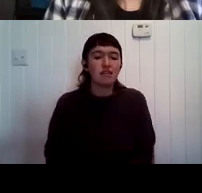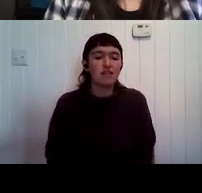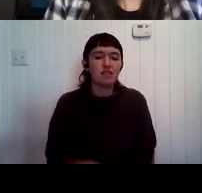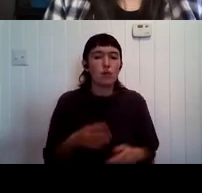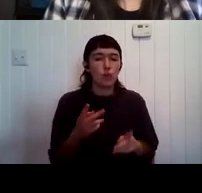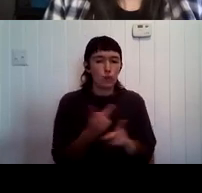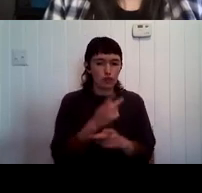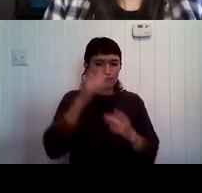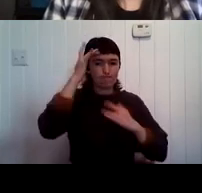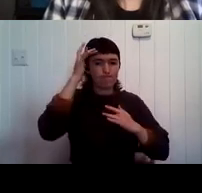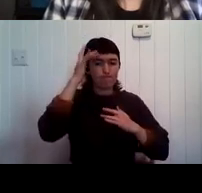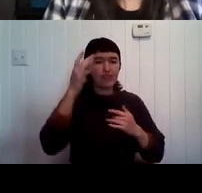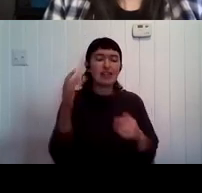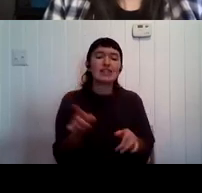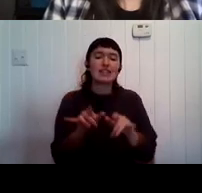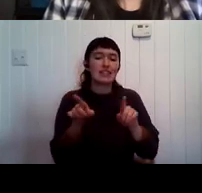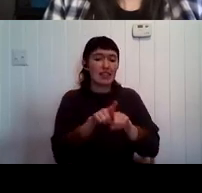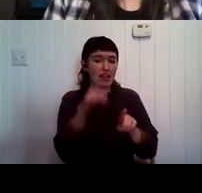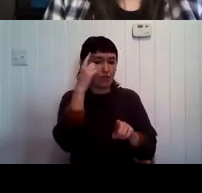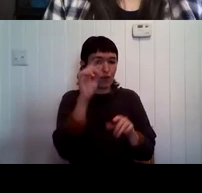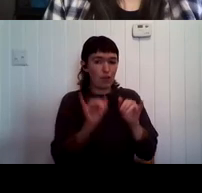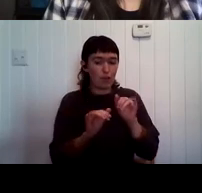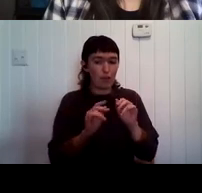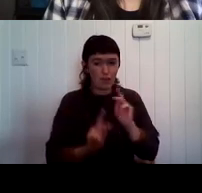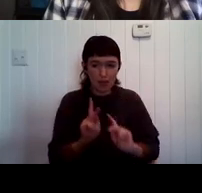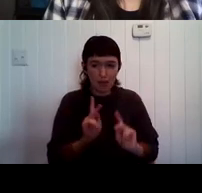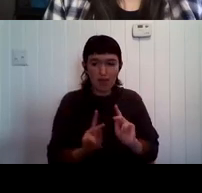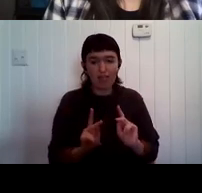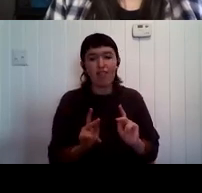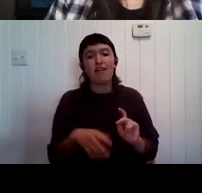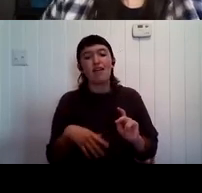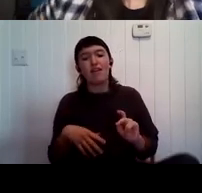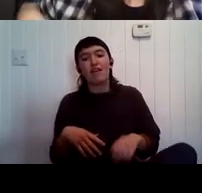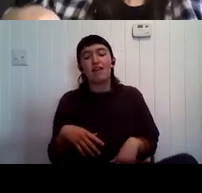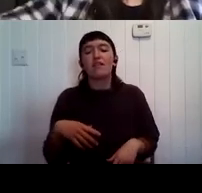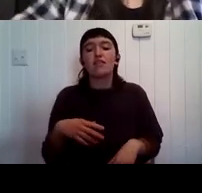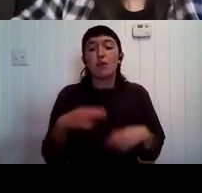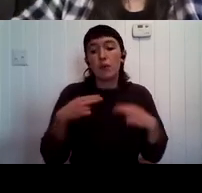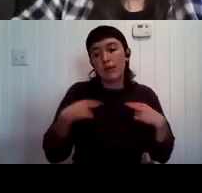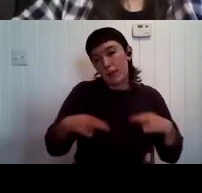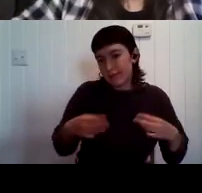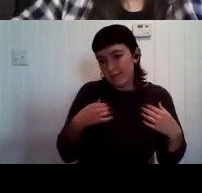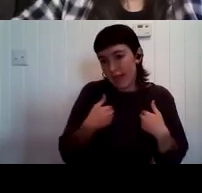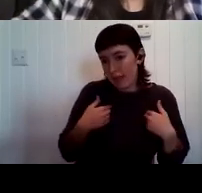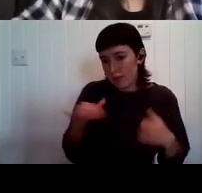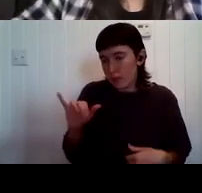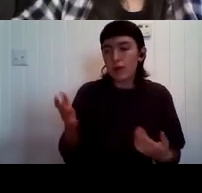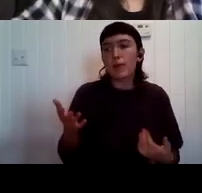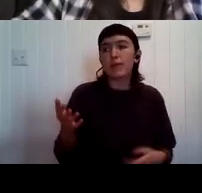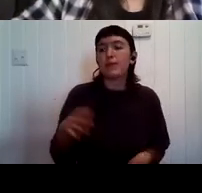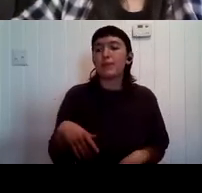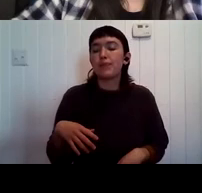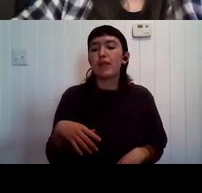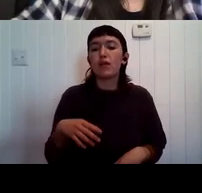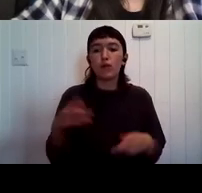same thing for people. Probably the worst thing an animal, well, you know, humans are animals too. So the worst thing an organism can